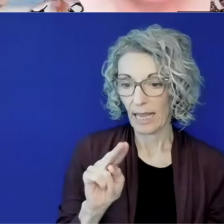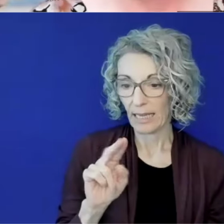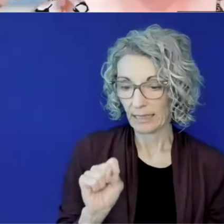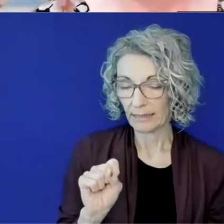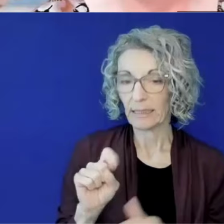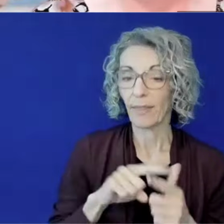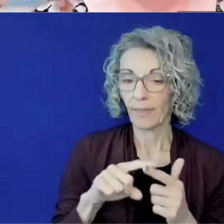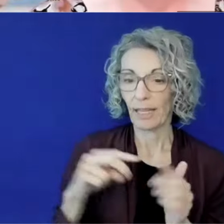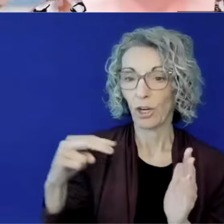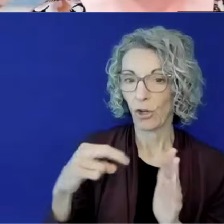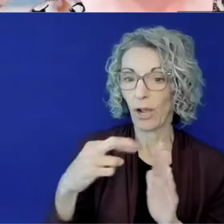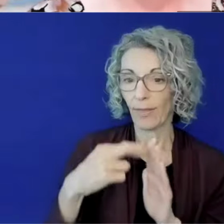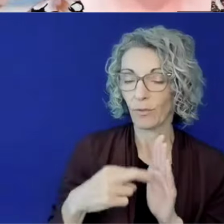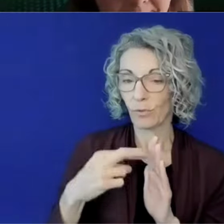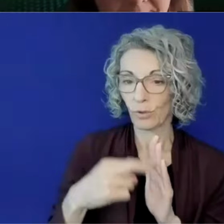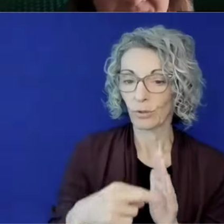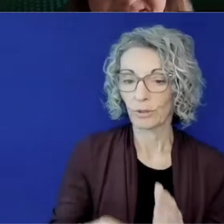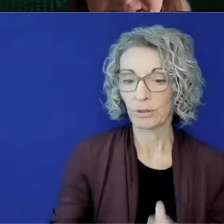SSI rules.